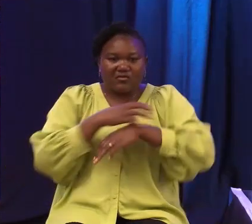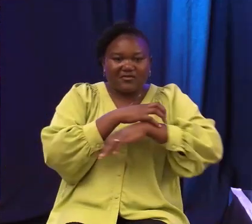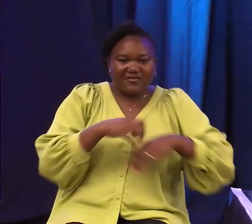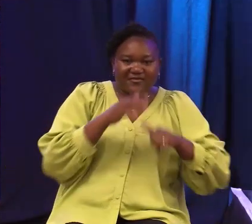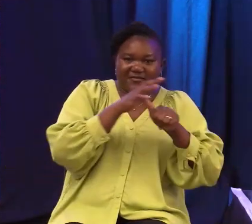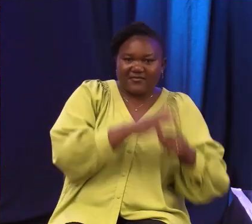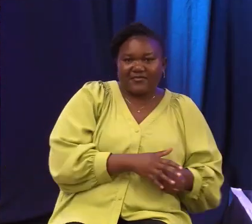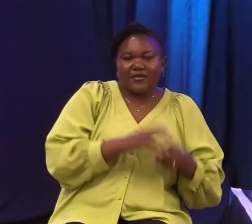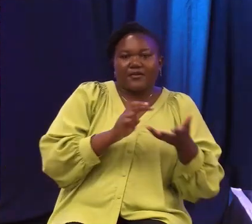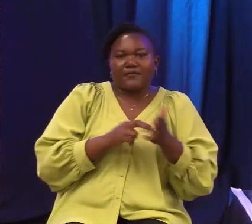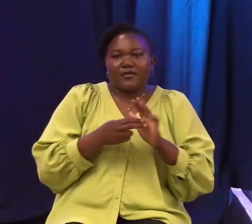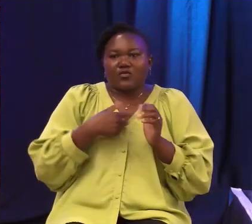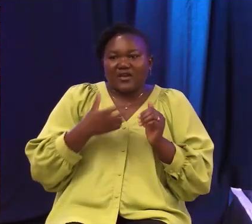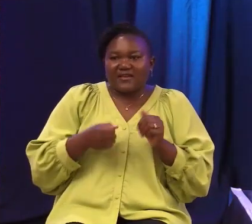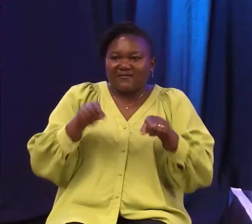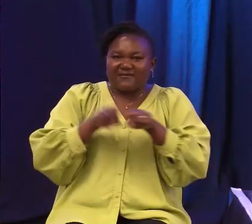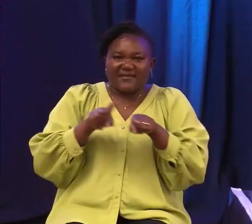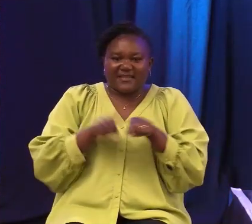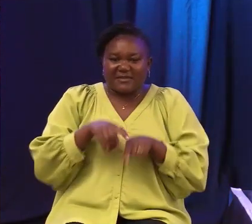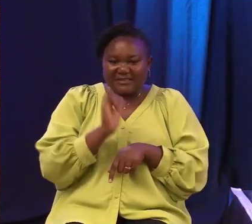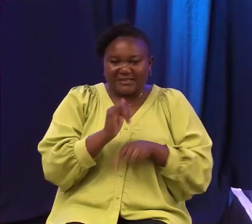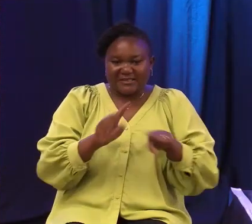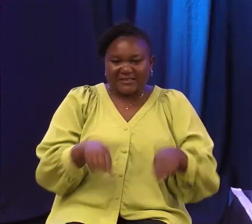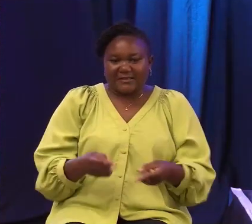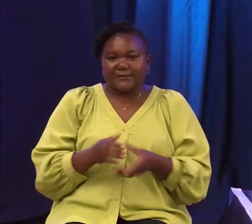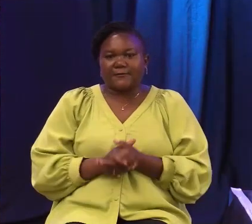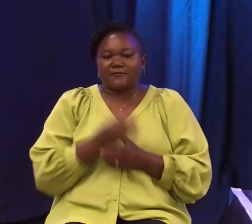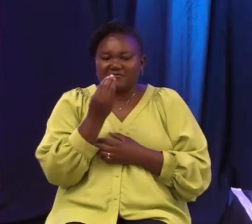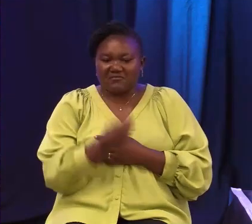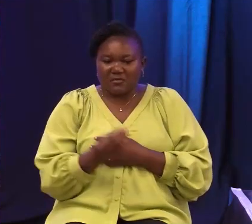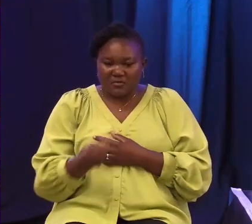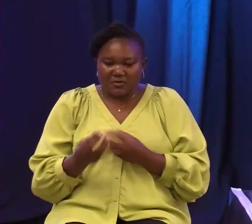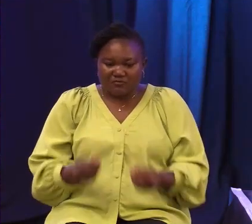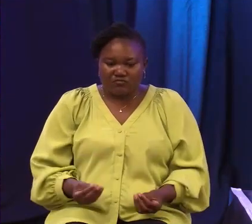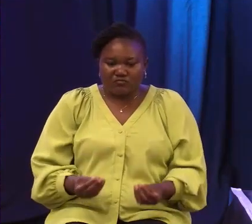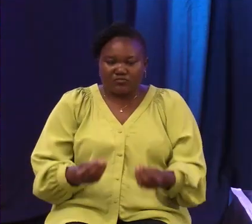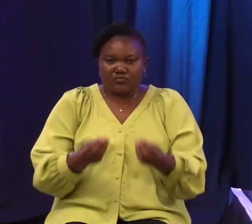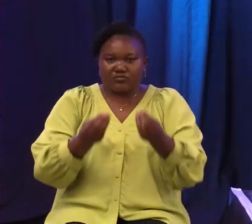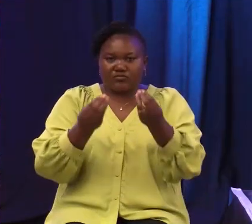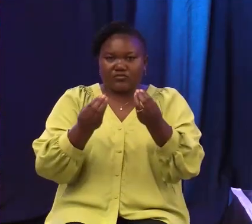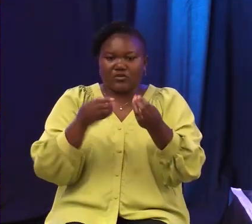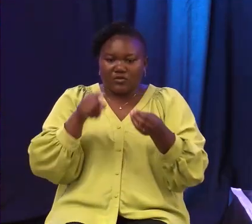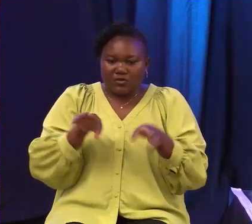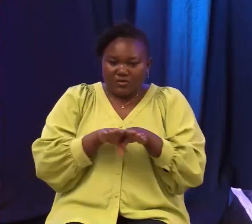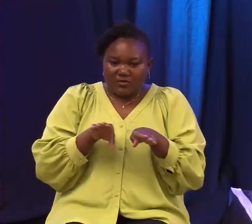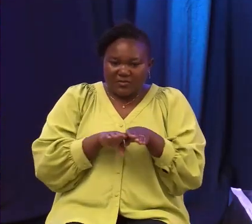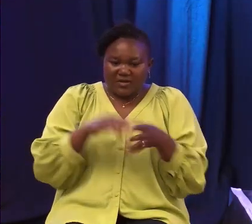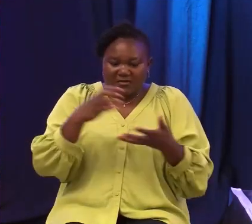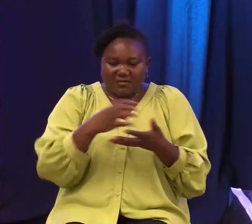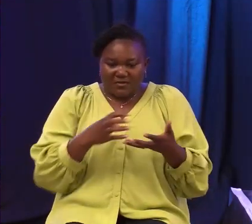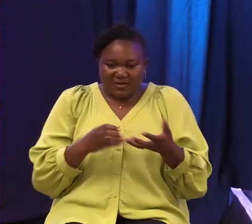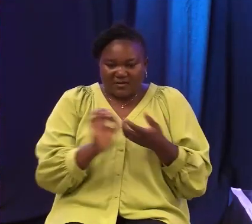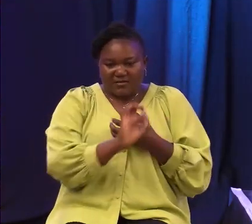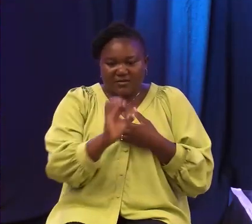rights, will have a negative impact on their childhood and influence their character,